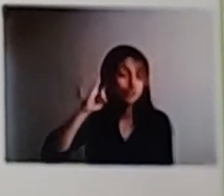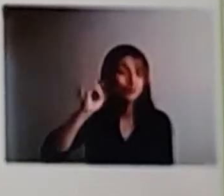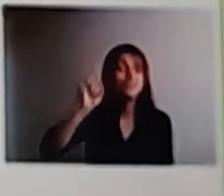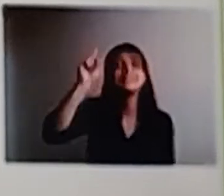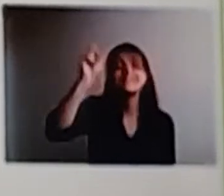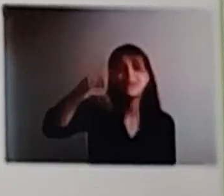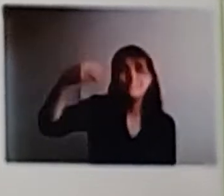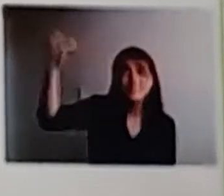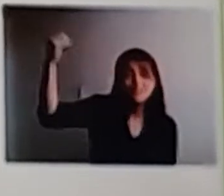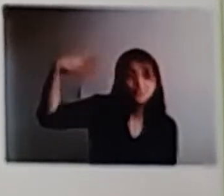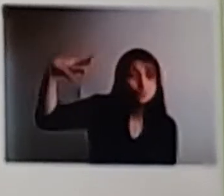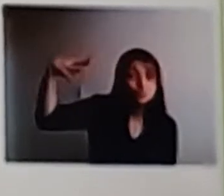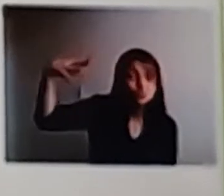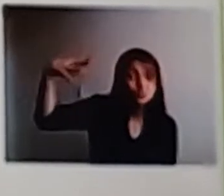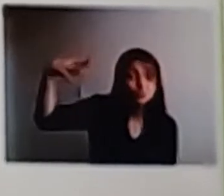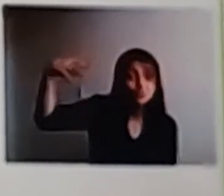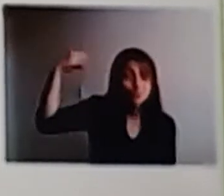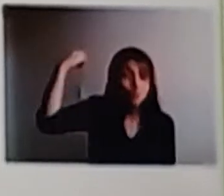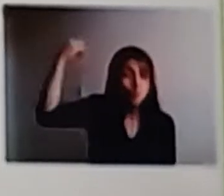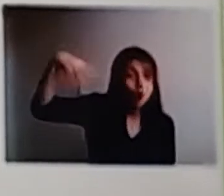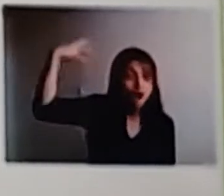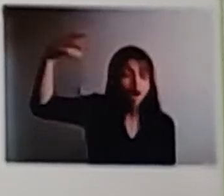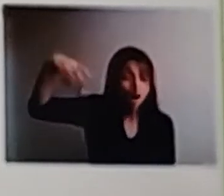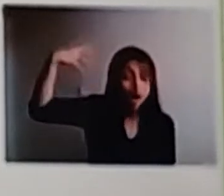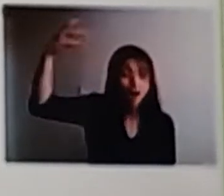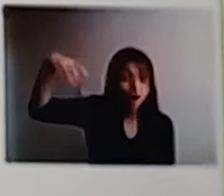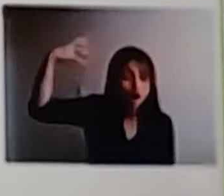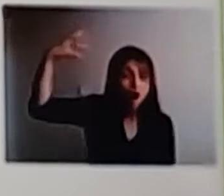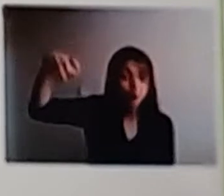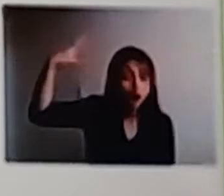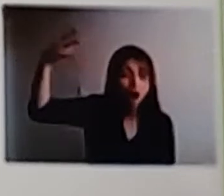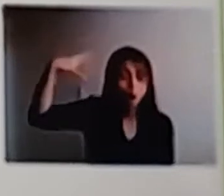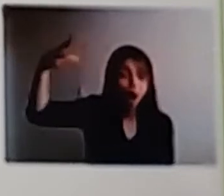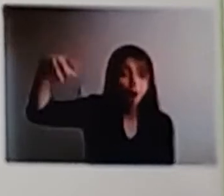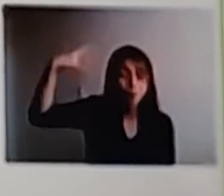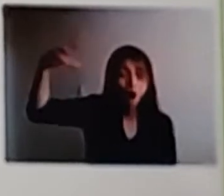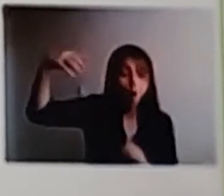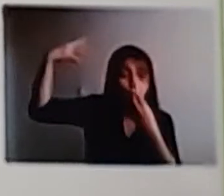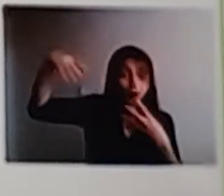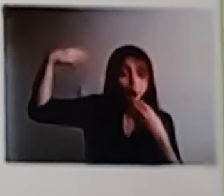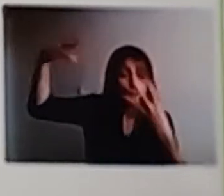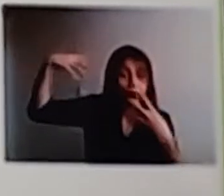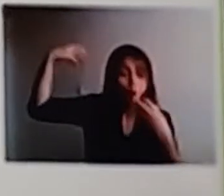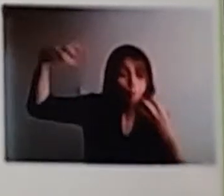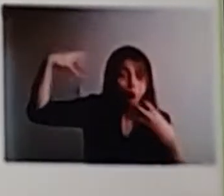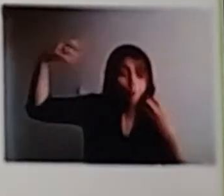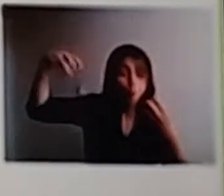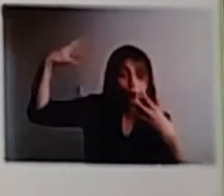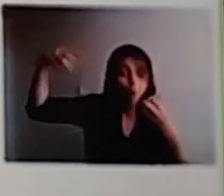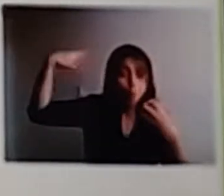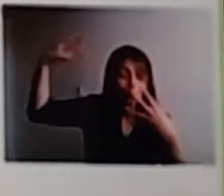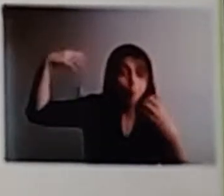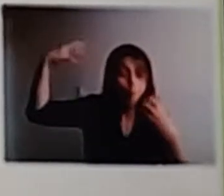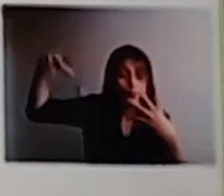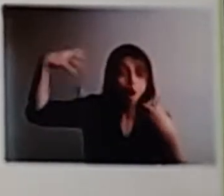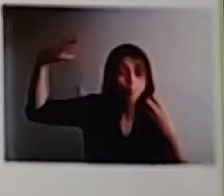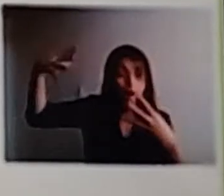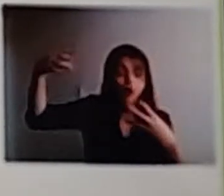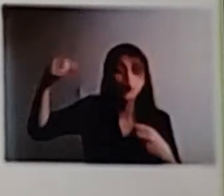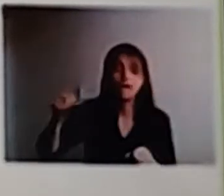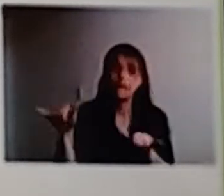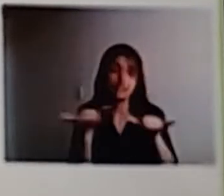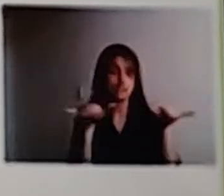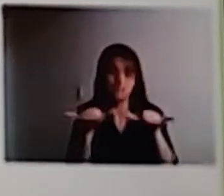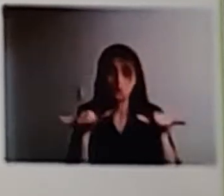it ringing as a sound, and also light. The light is for the people who is deaf. Deaf people can see